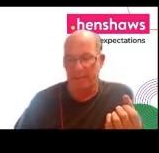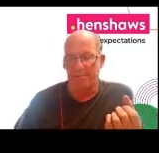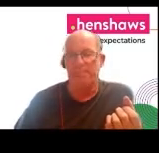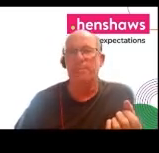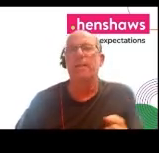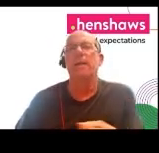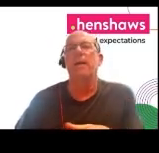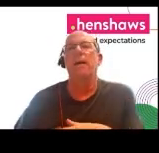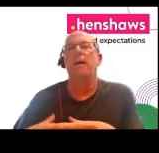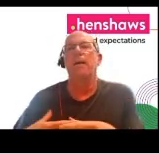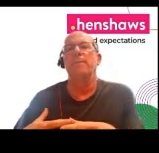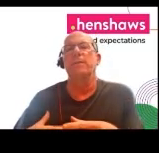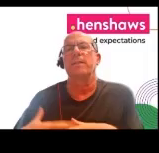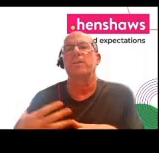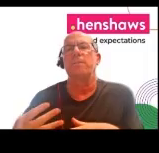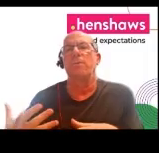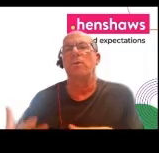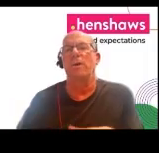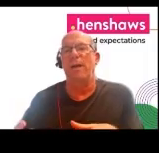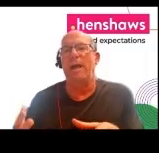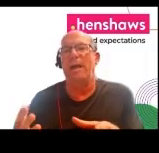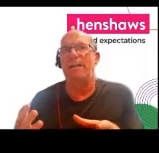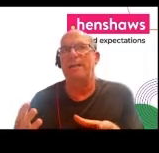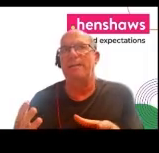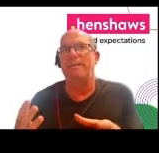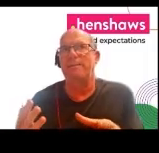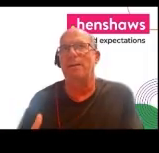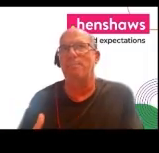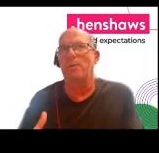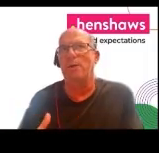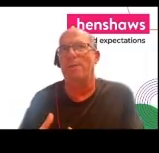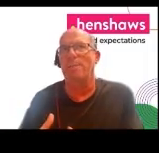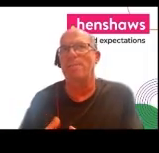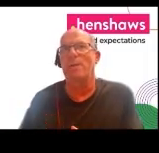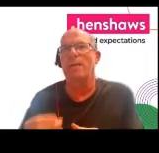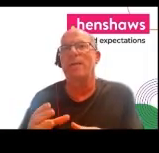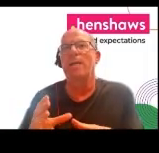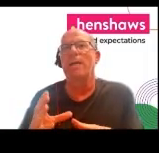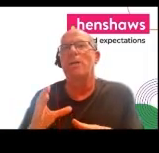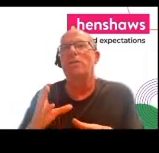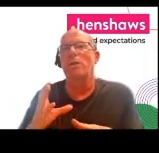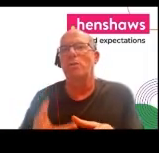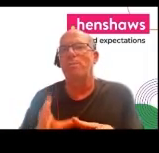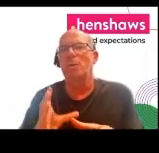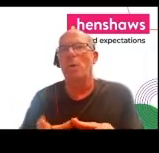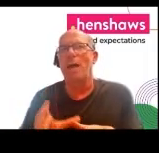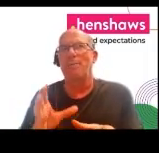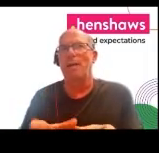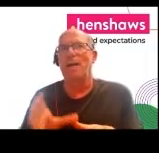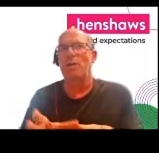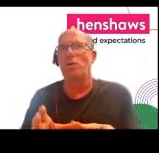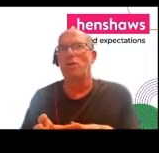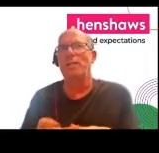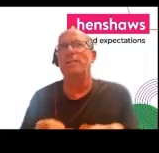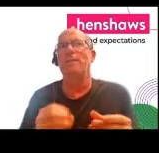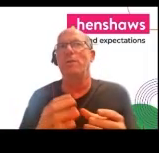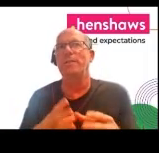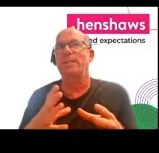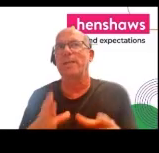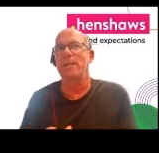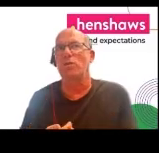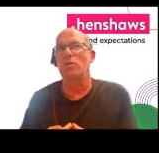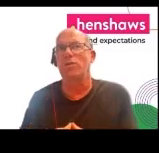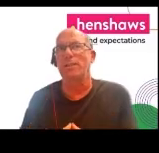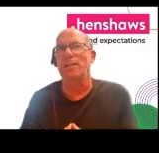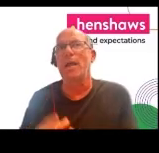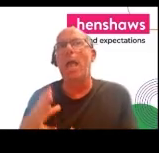apply that, it's actually put a dark mode on. Okay, so just be aware that high contrast, even